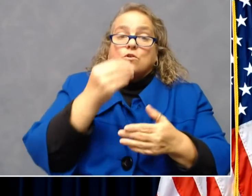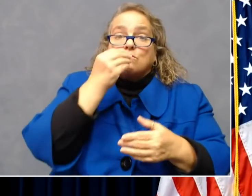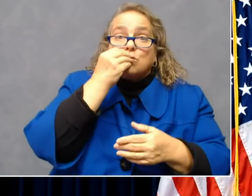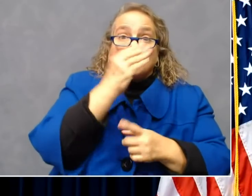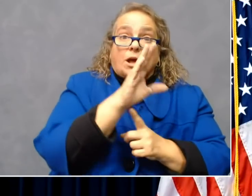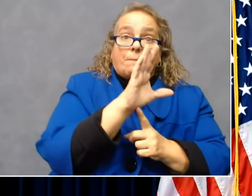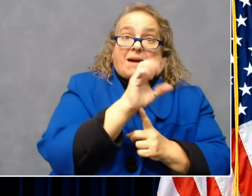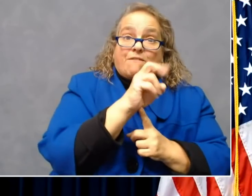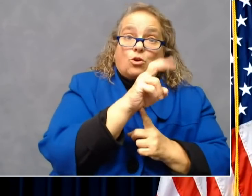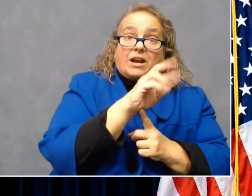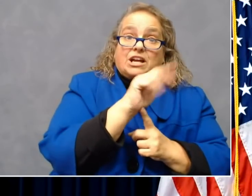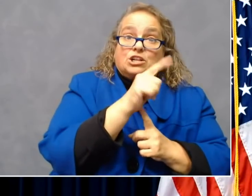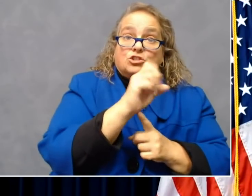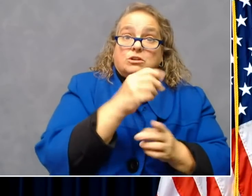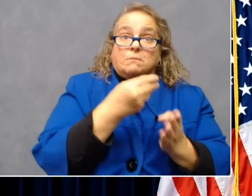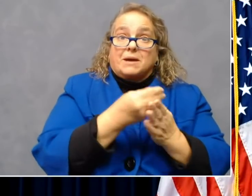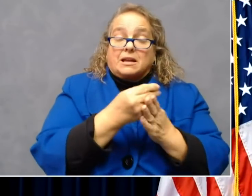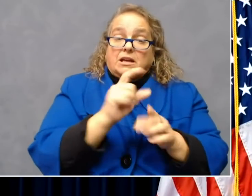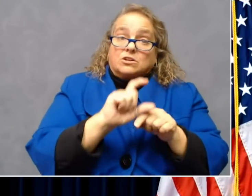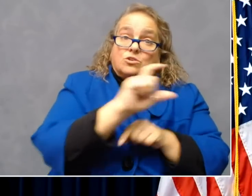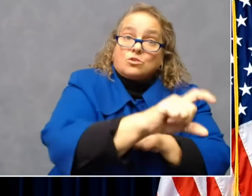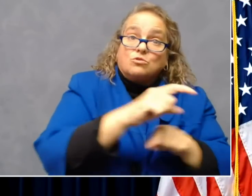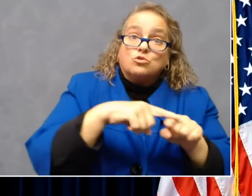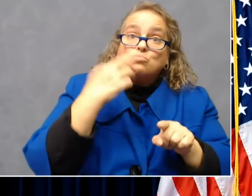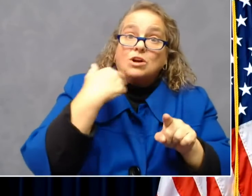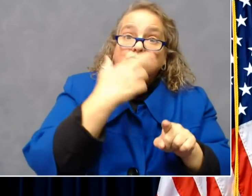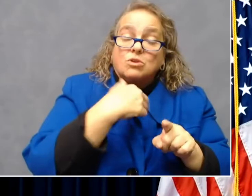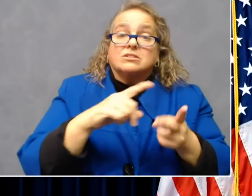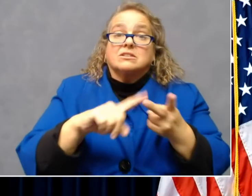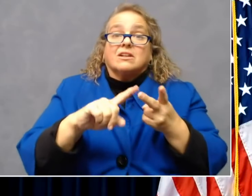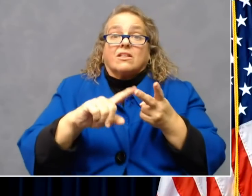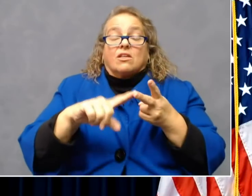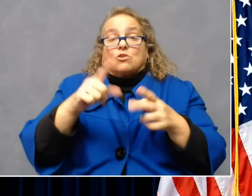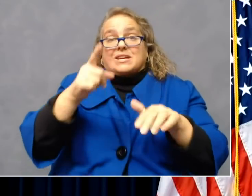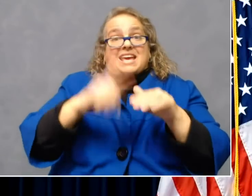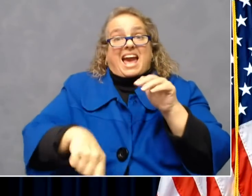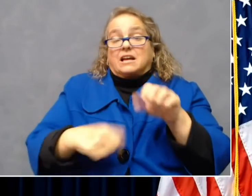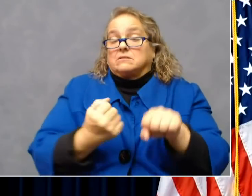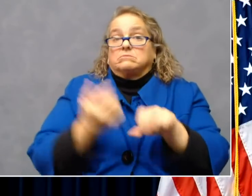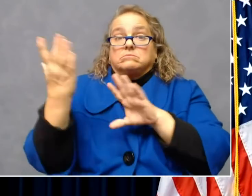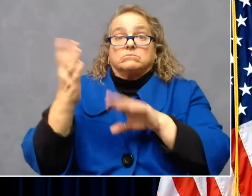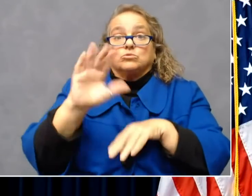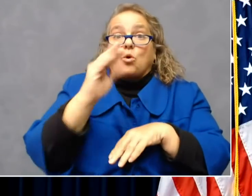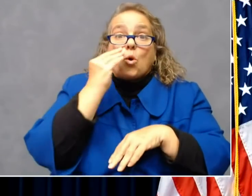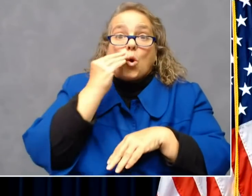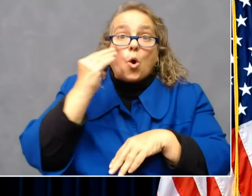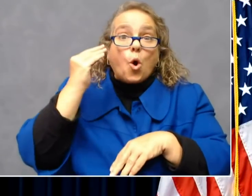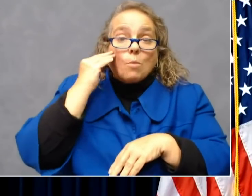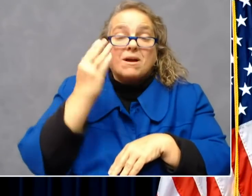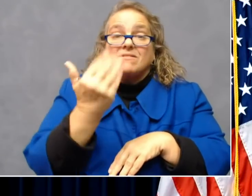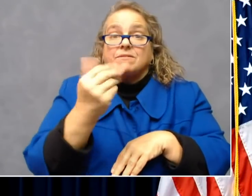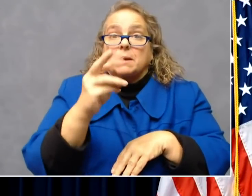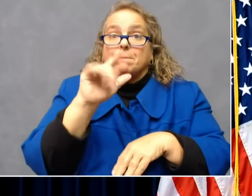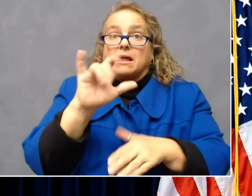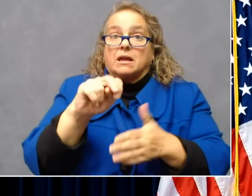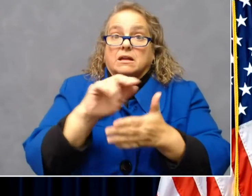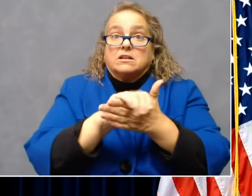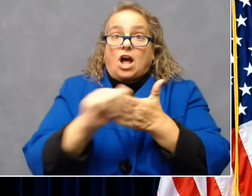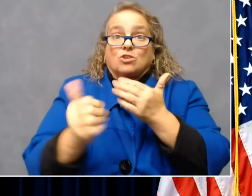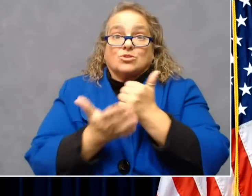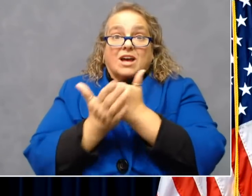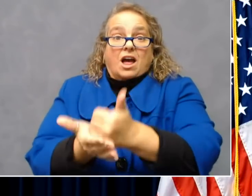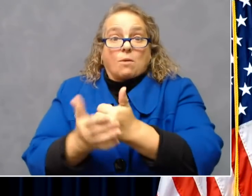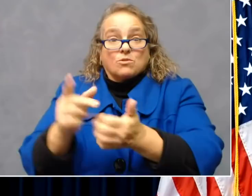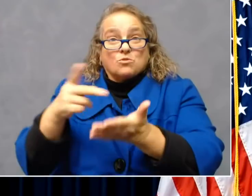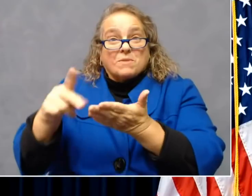the Eviction Relief Fund, where we've already provided $15 million of help, and $15 million for the Healthy at Home Utility